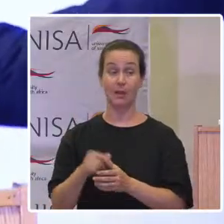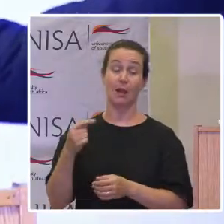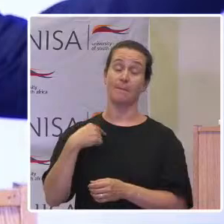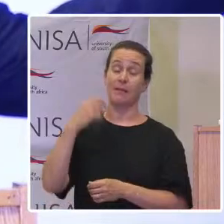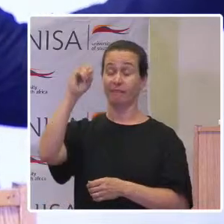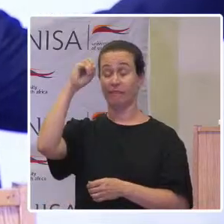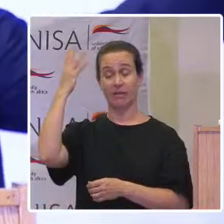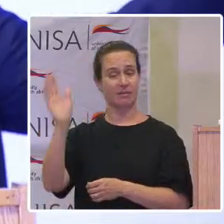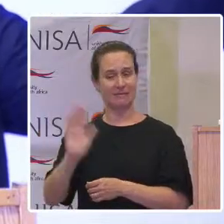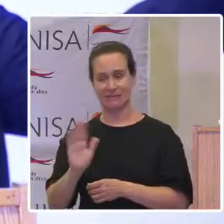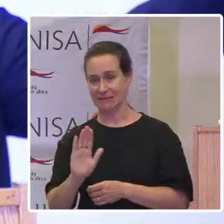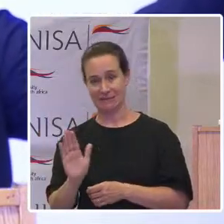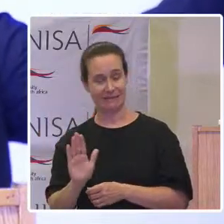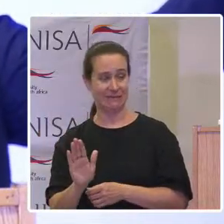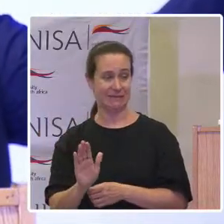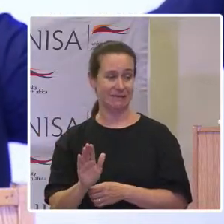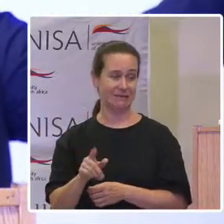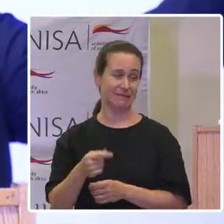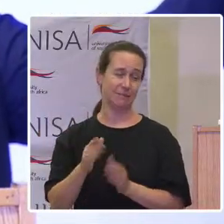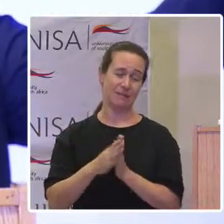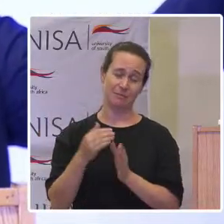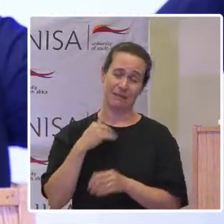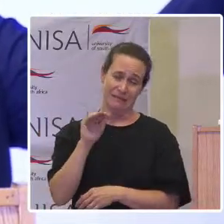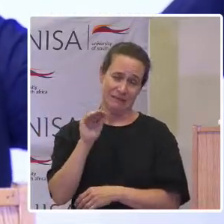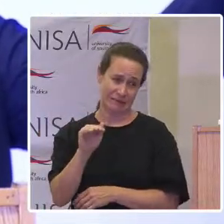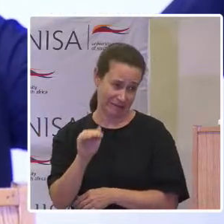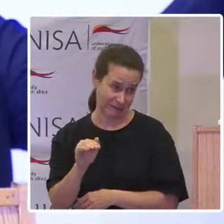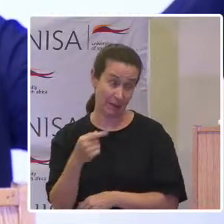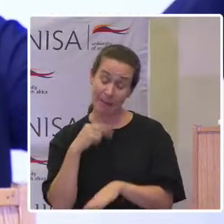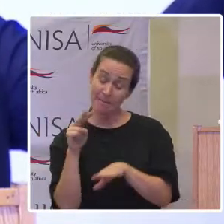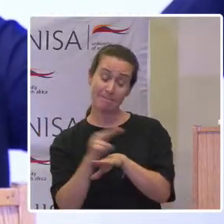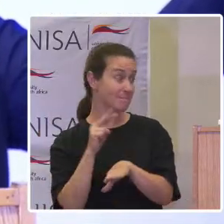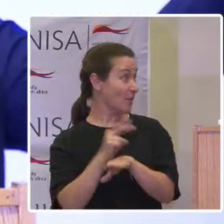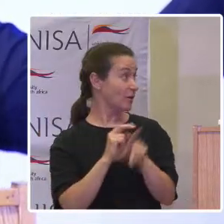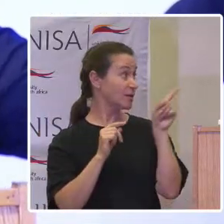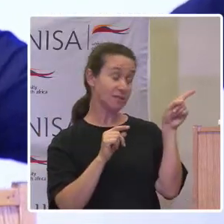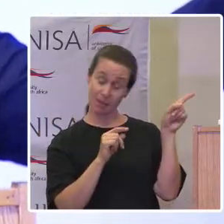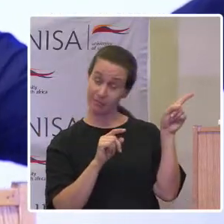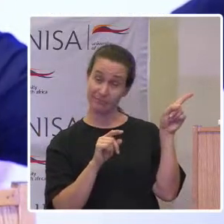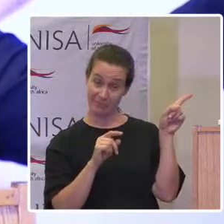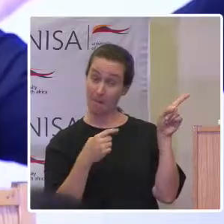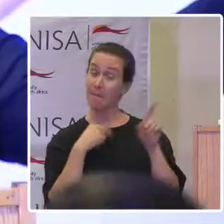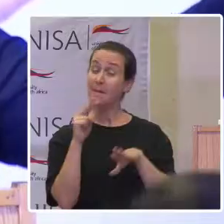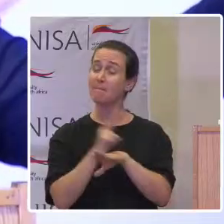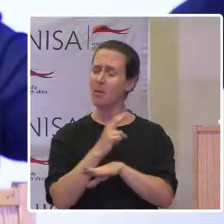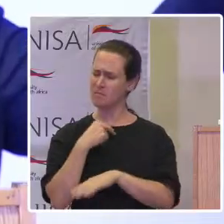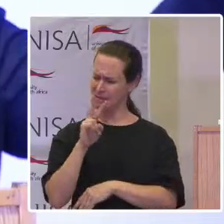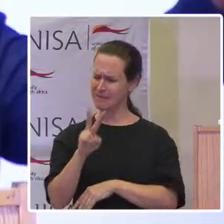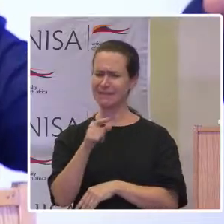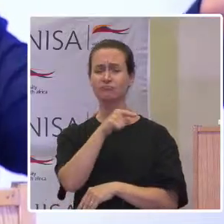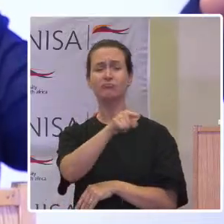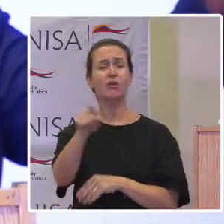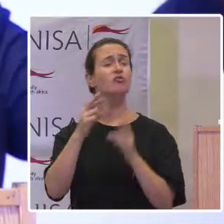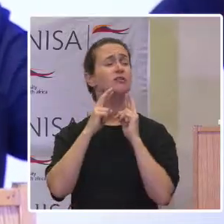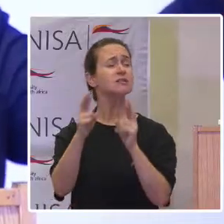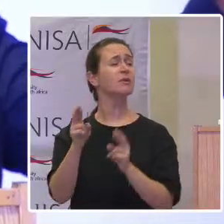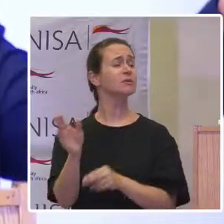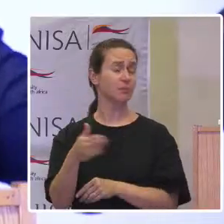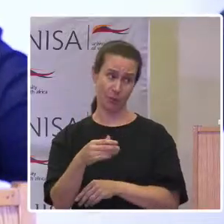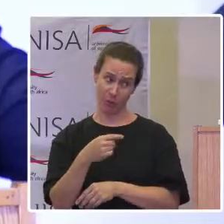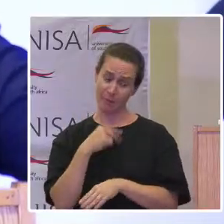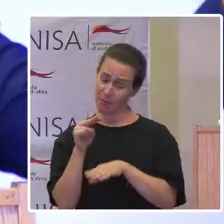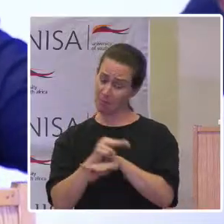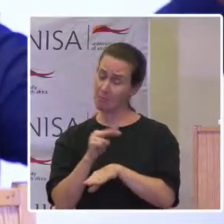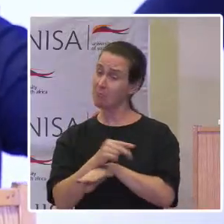forget to remind you, I'm monitoring the survey. I can see when the responses are not moving. Please, we can do